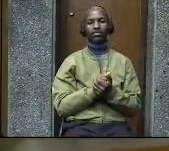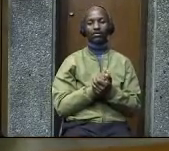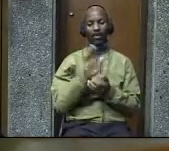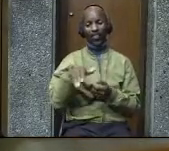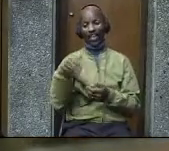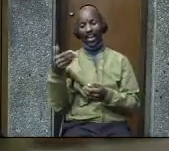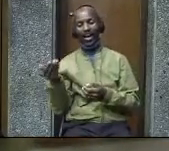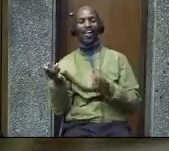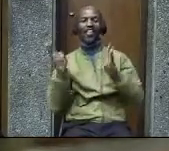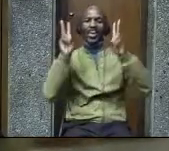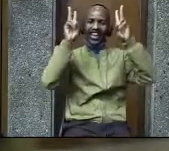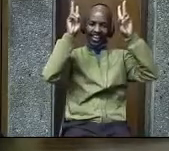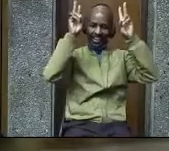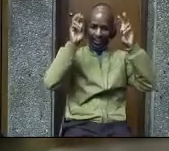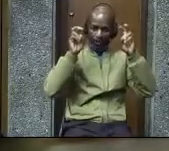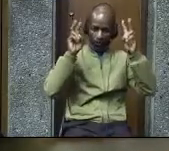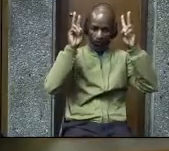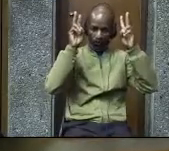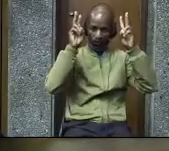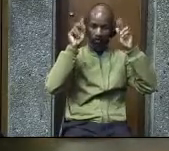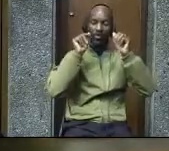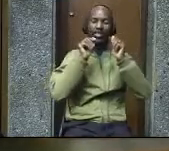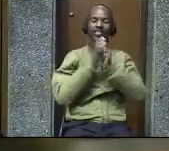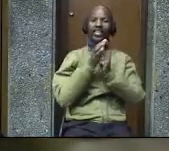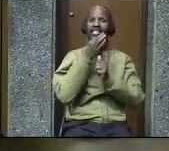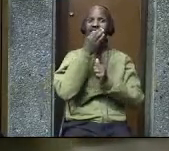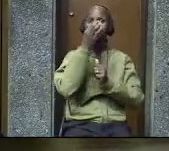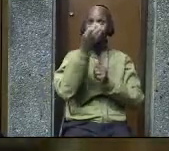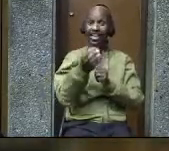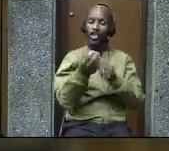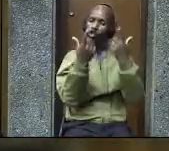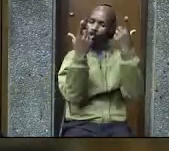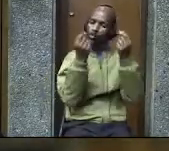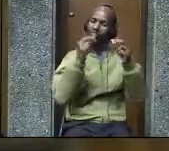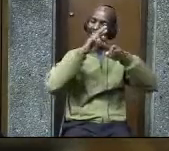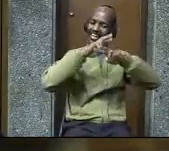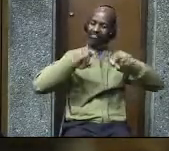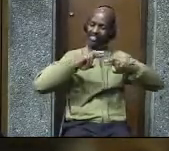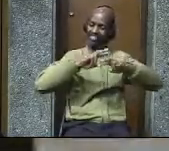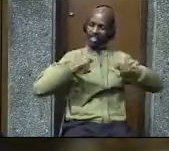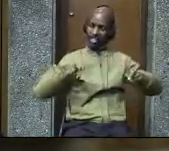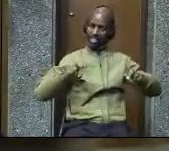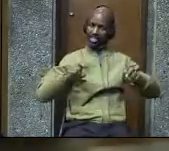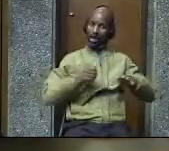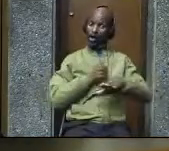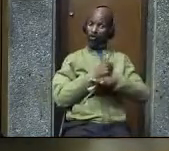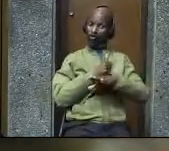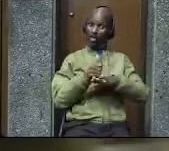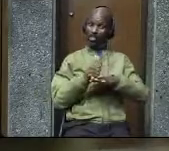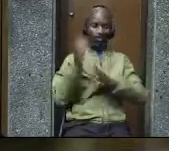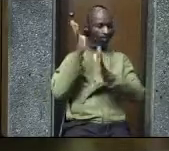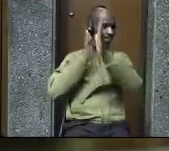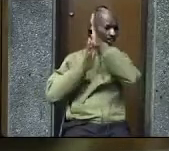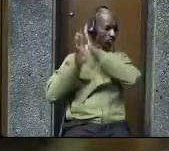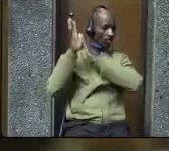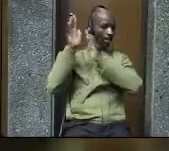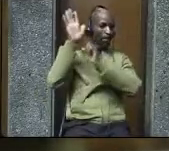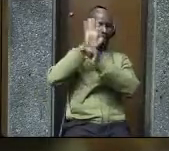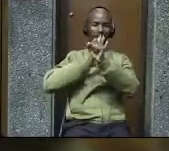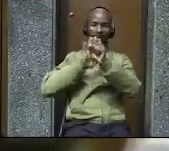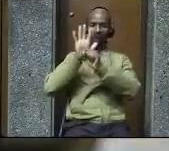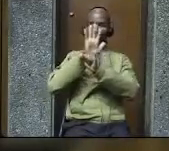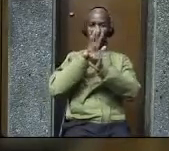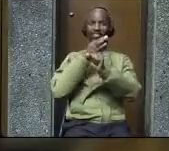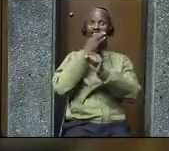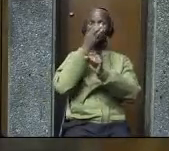the other issue, ukuthi, did you do investigation based on the historical background?